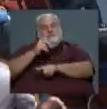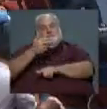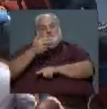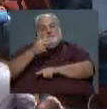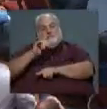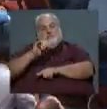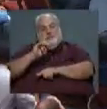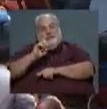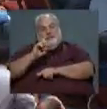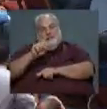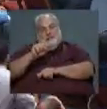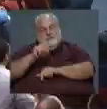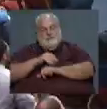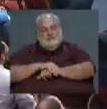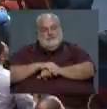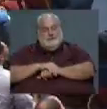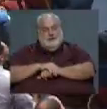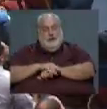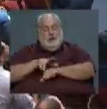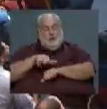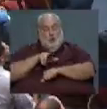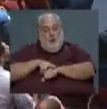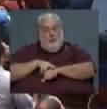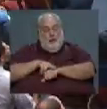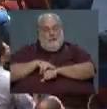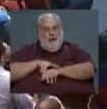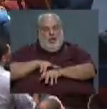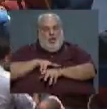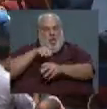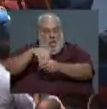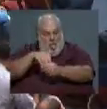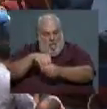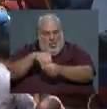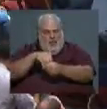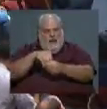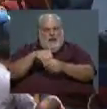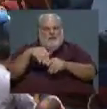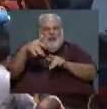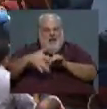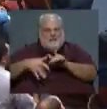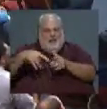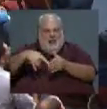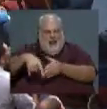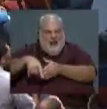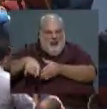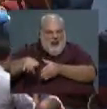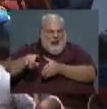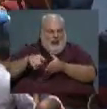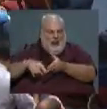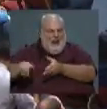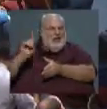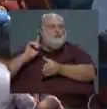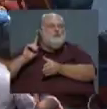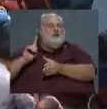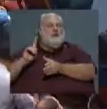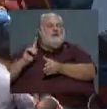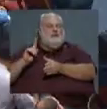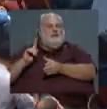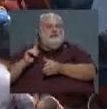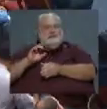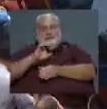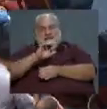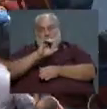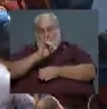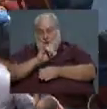you. Normally I would be jumping in, but since I was absent last week while I was out of town on vacation,